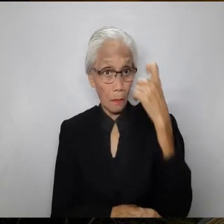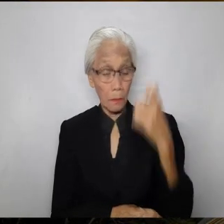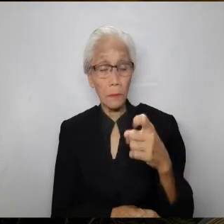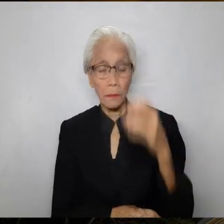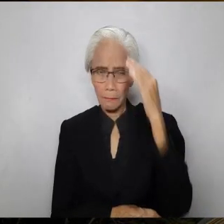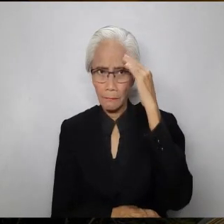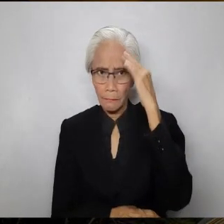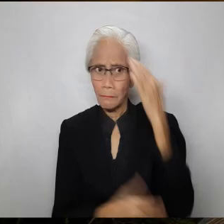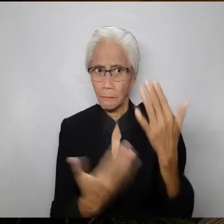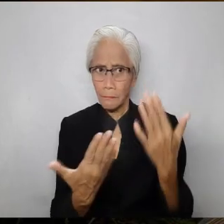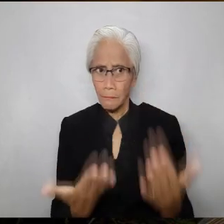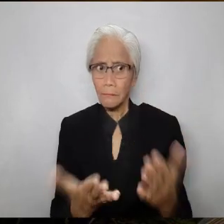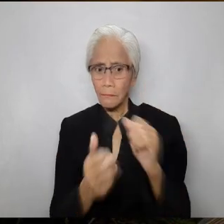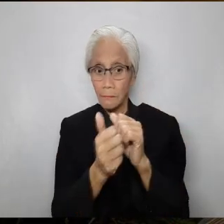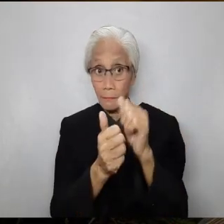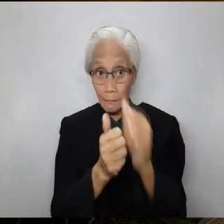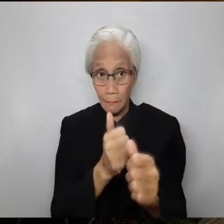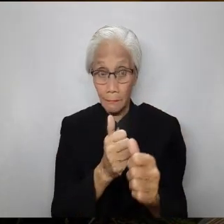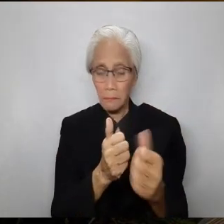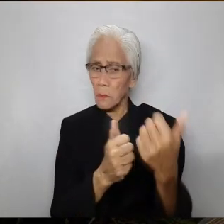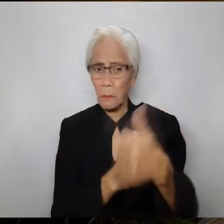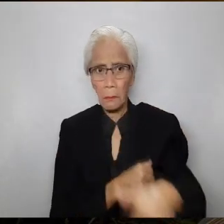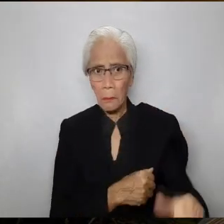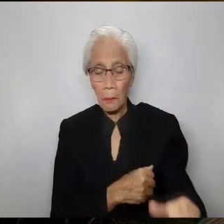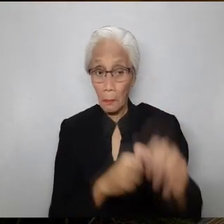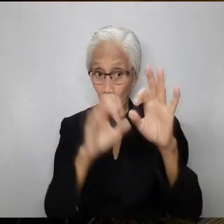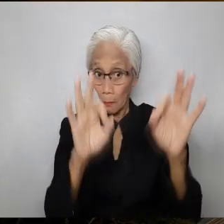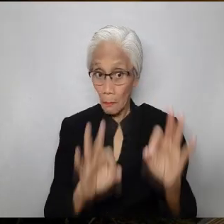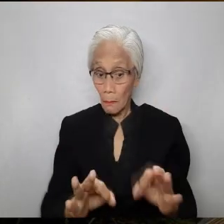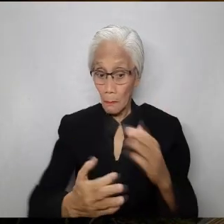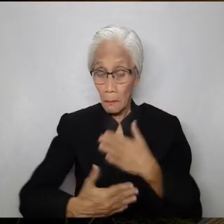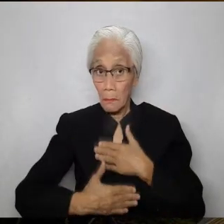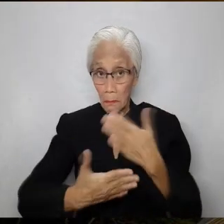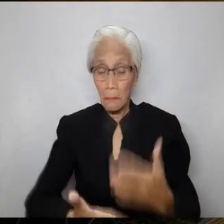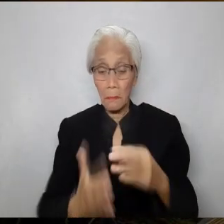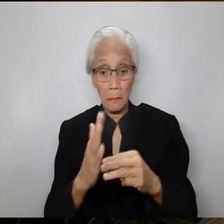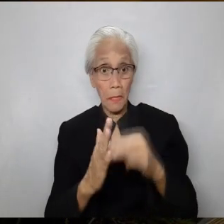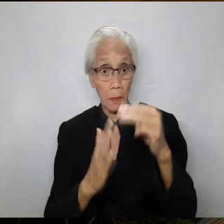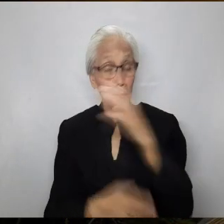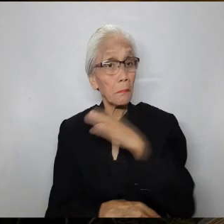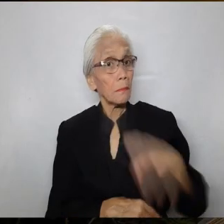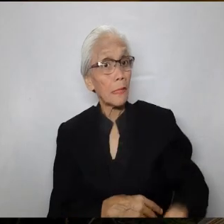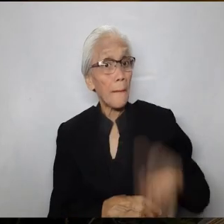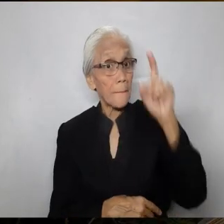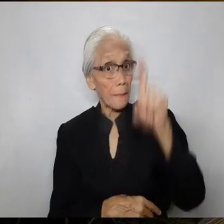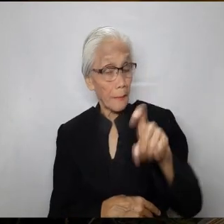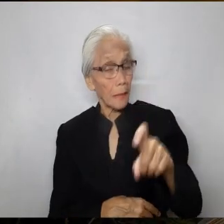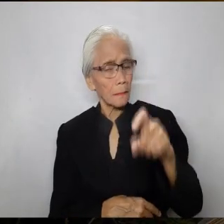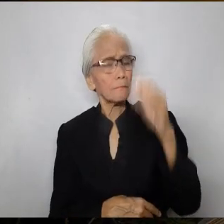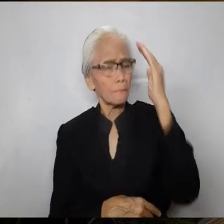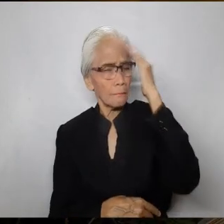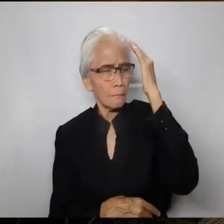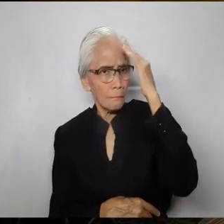know that to pass through the bridge of any form of commitment, a mature Christian should be